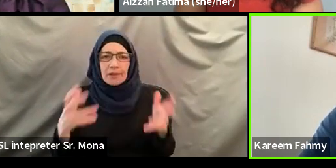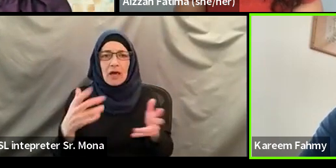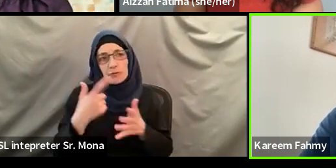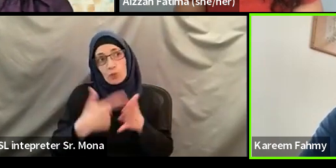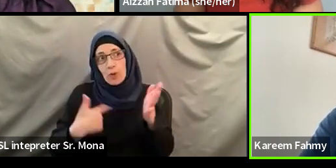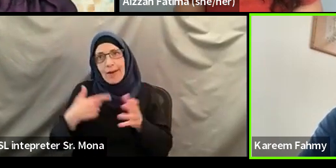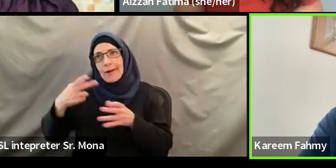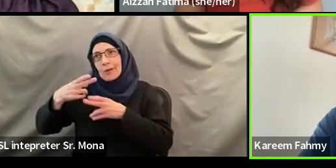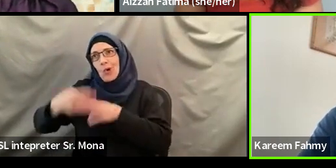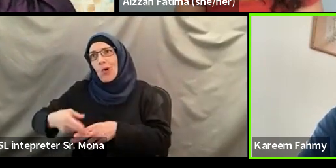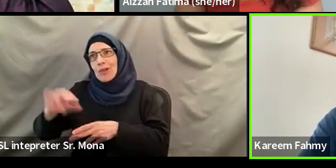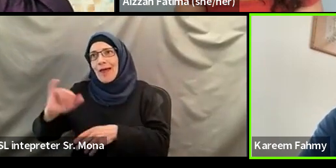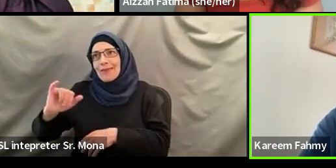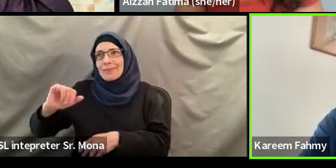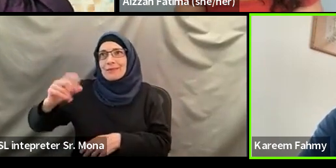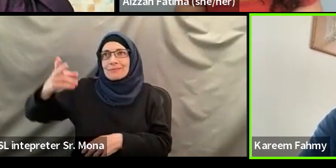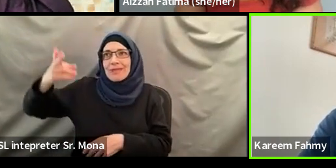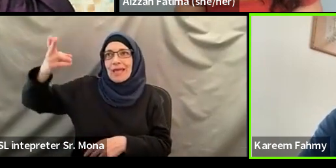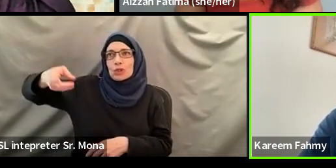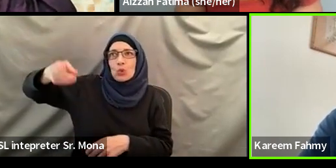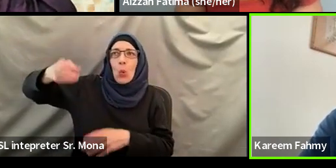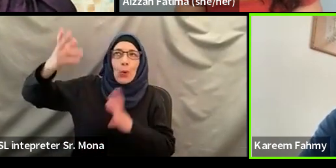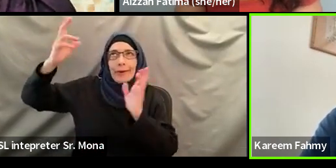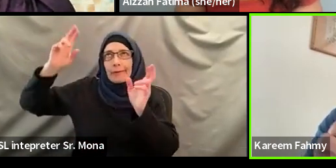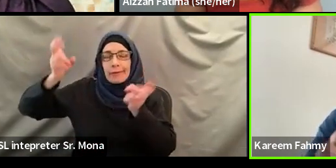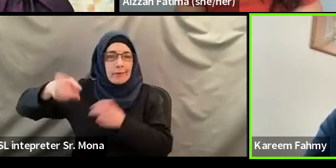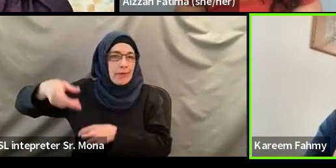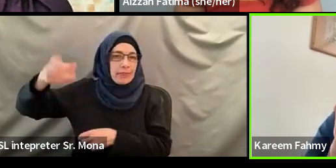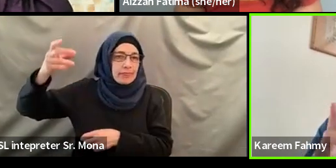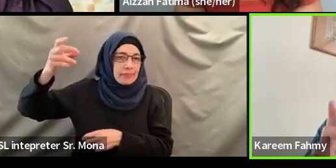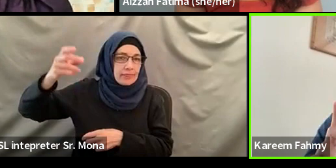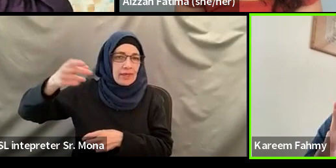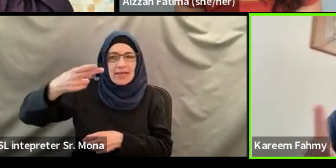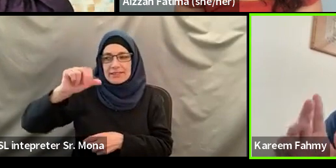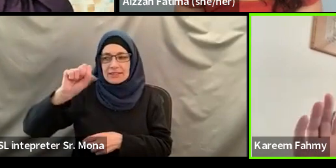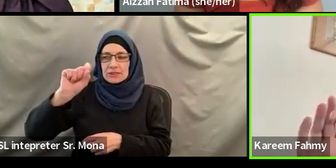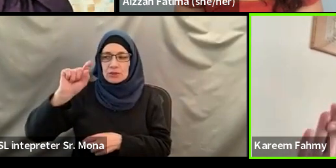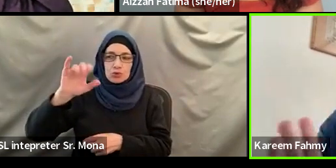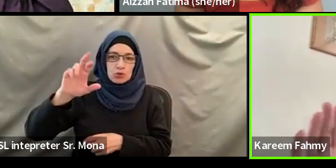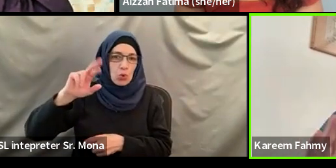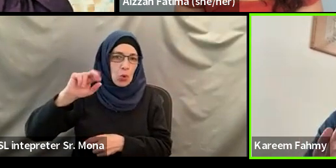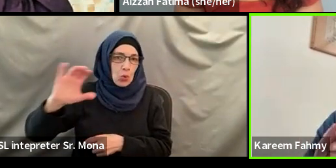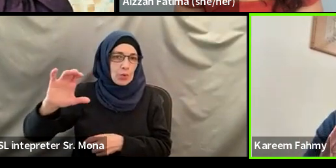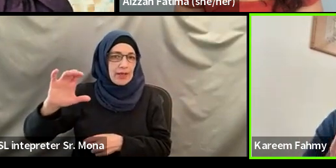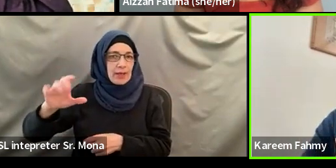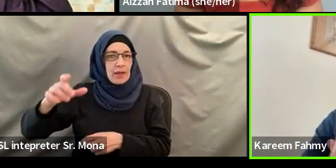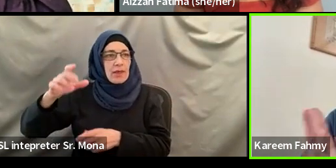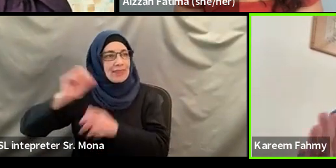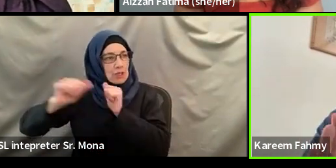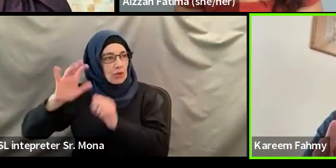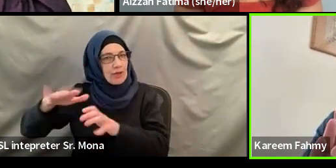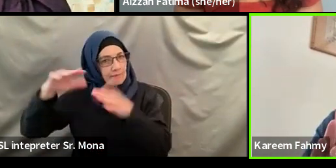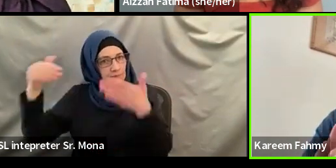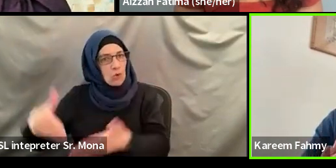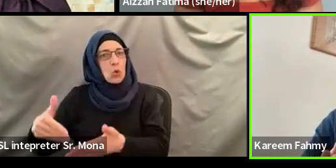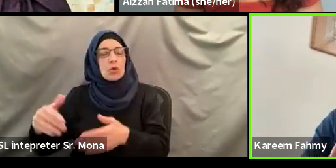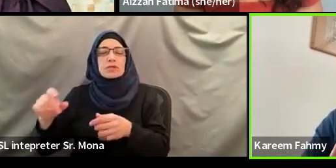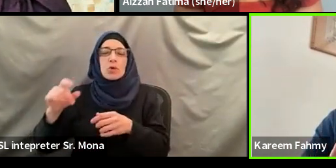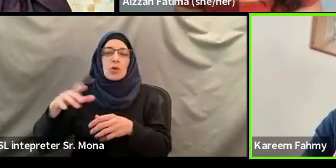the historic theaters that focus on these stories, Silk Road, Noor, Golden